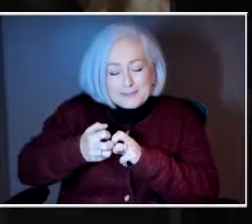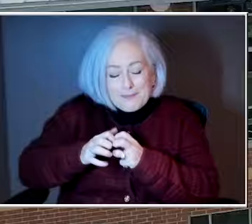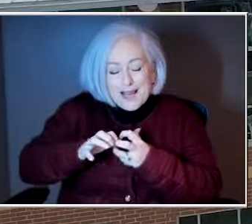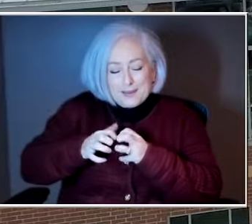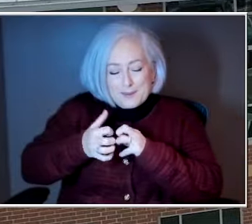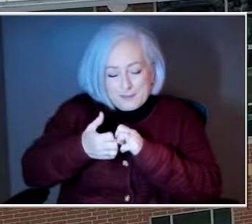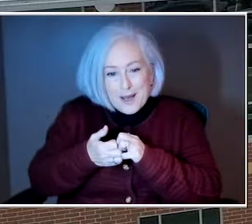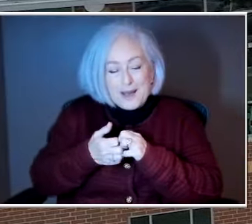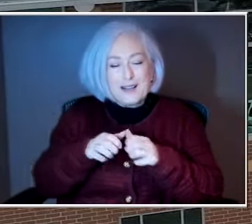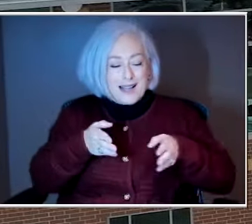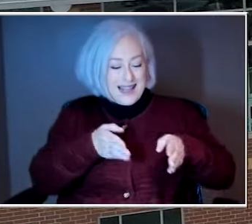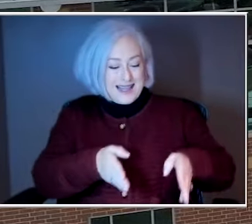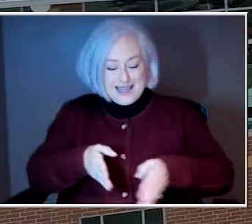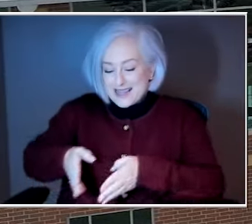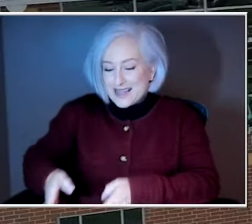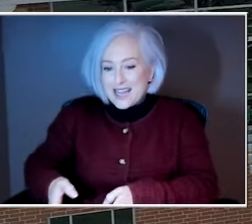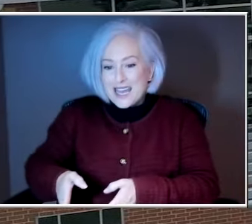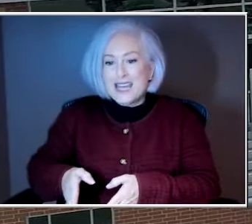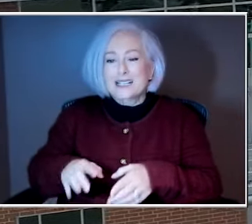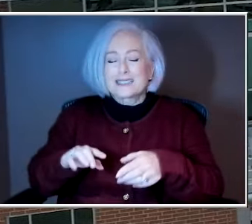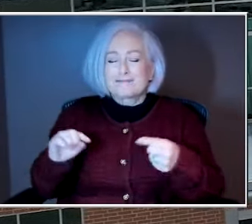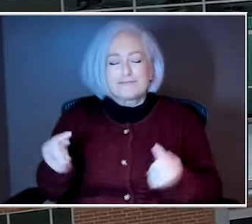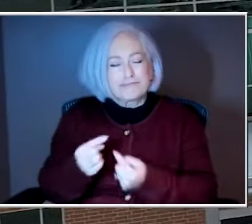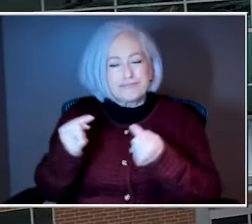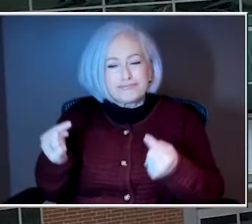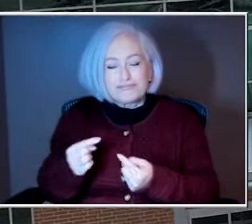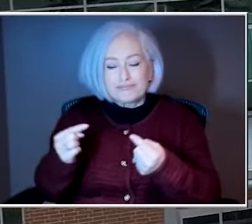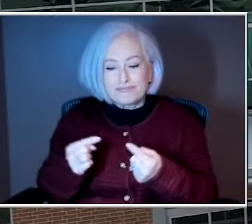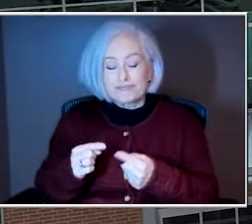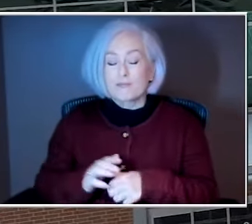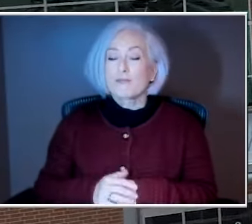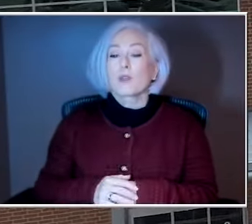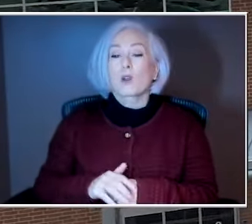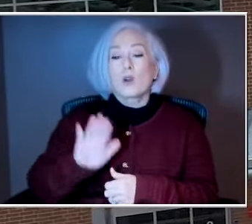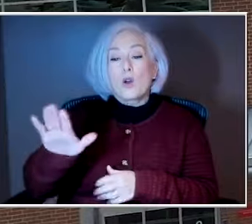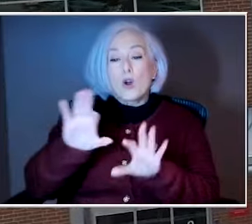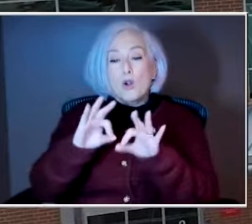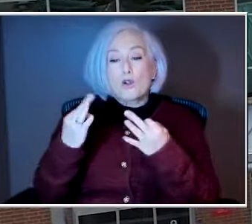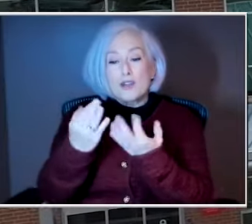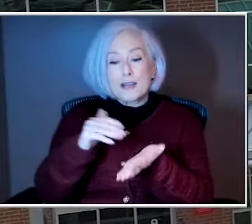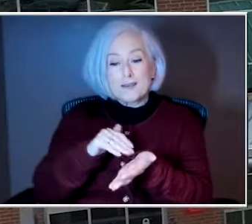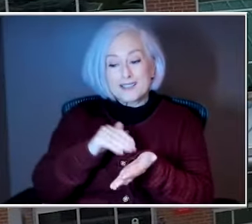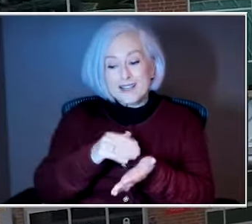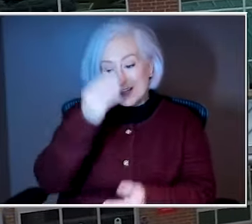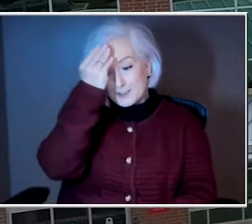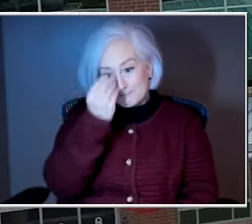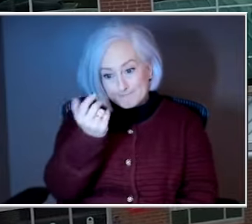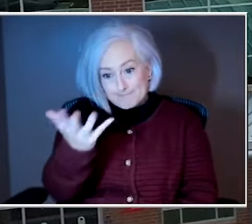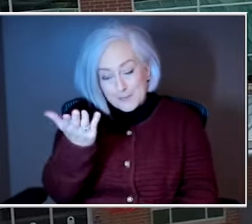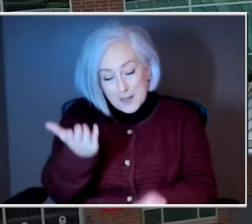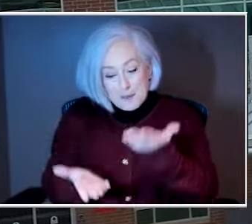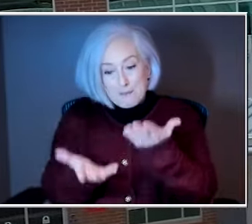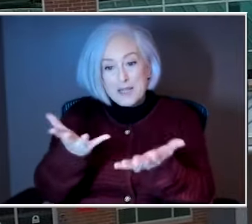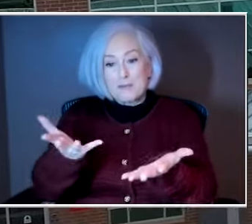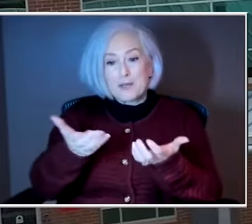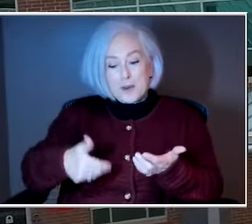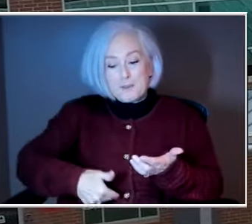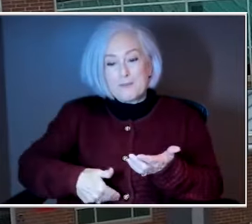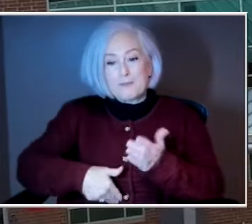I wanted. It was Jennifer's primary care doctor who brought up the idea of gastric bypass surgery. So Jennifer did what any